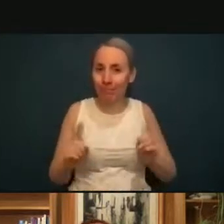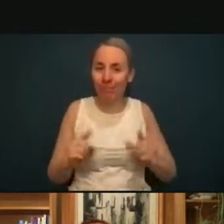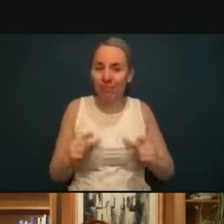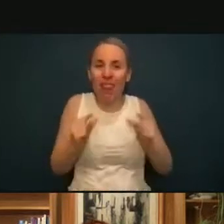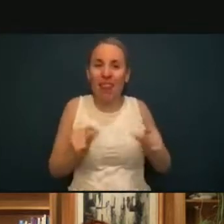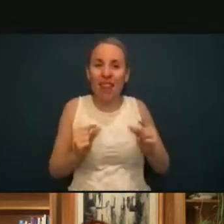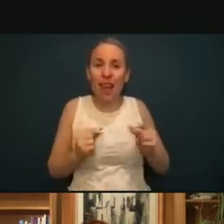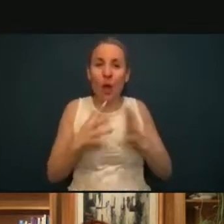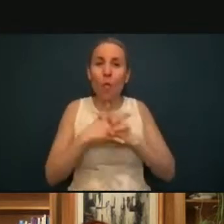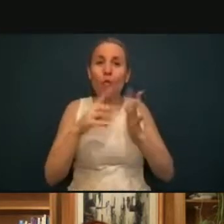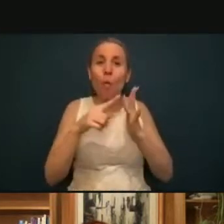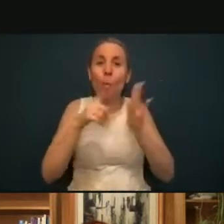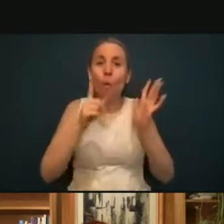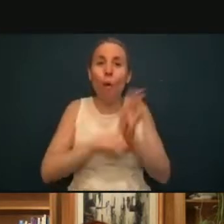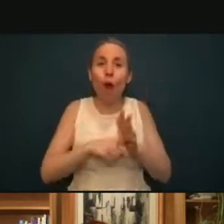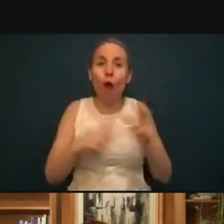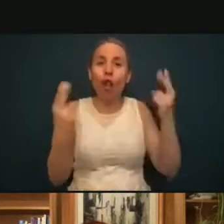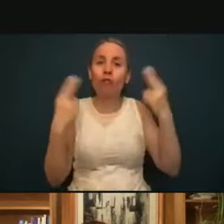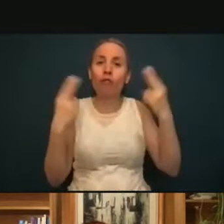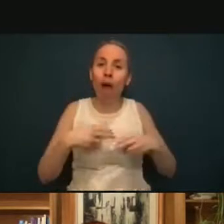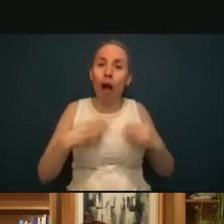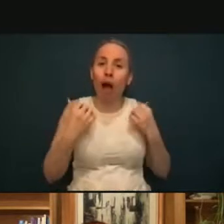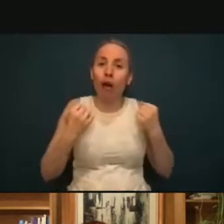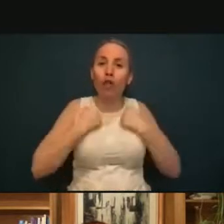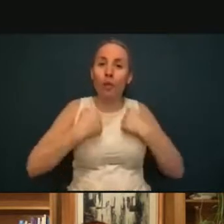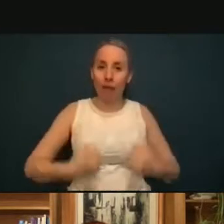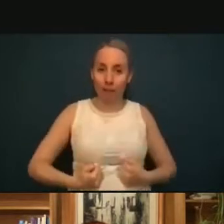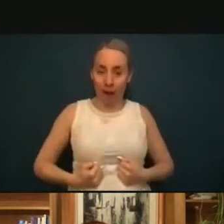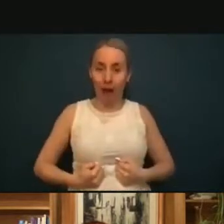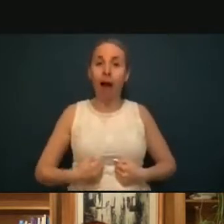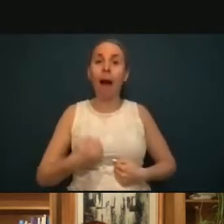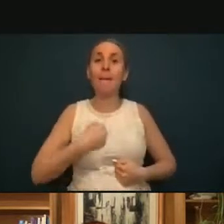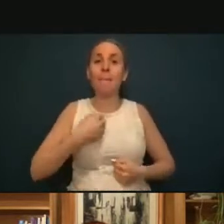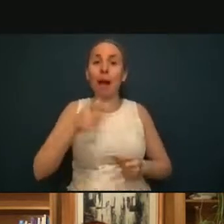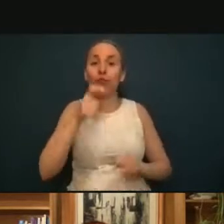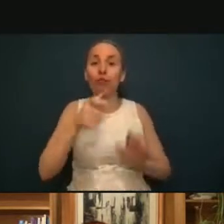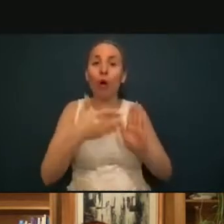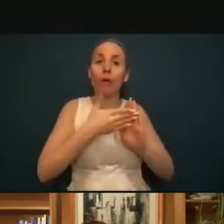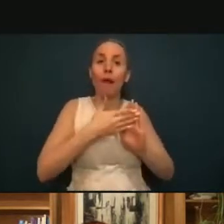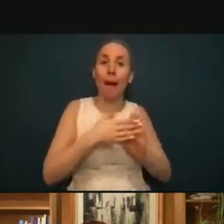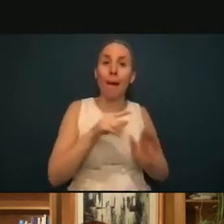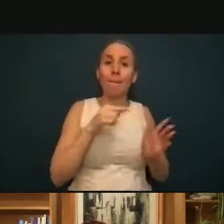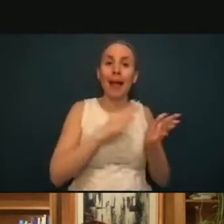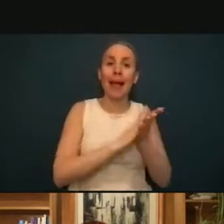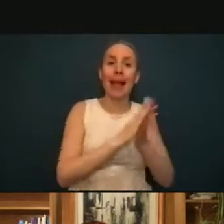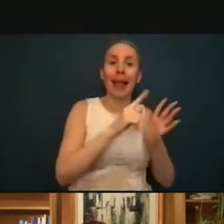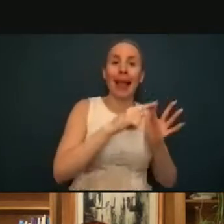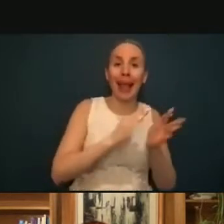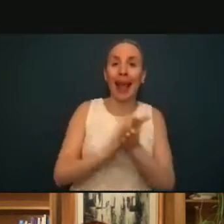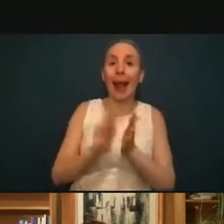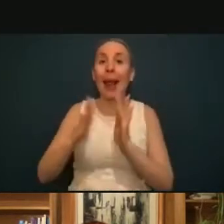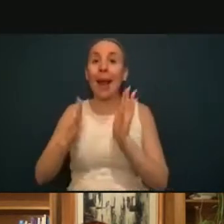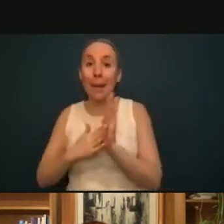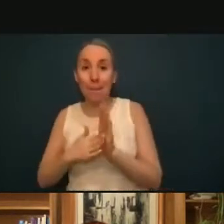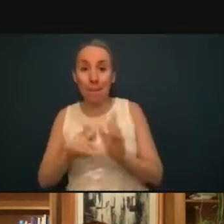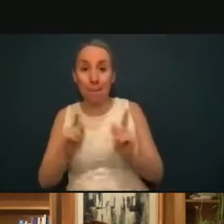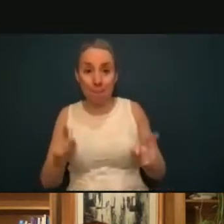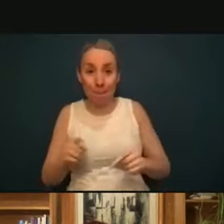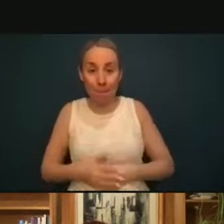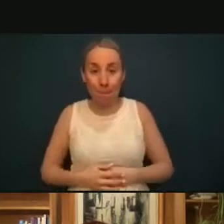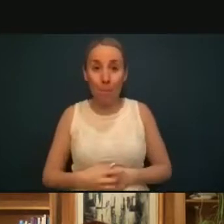woolen dark sweater, and my pronouns are he, him. I'm a freelance